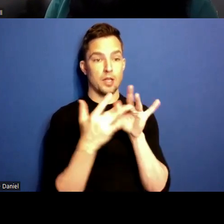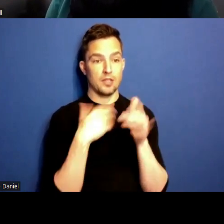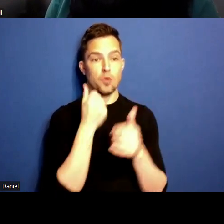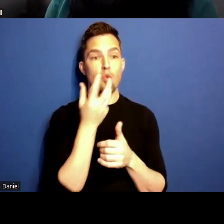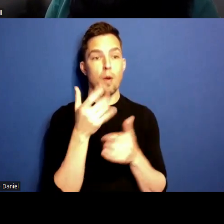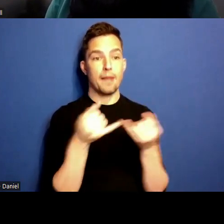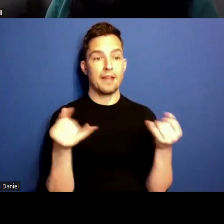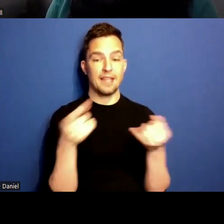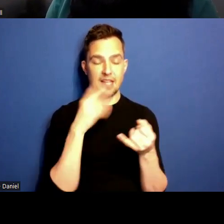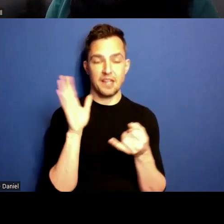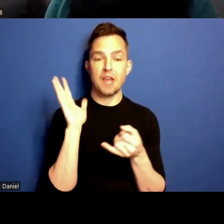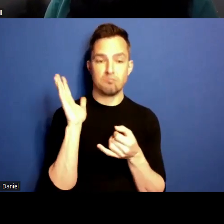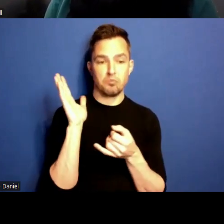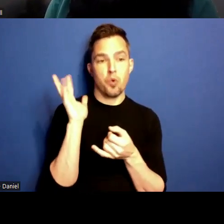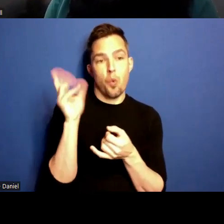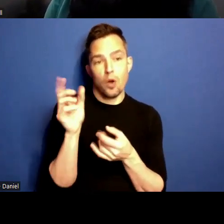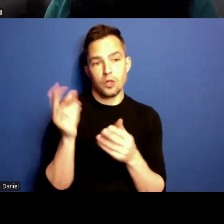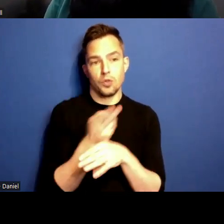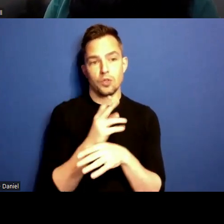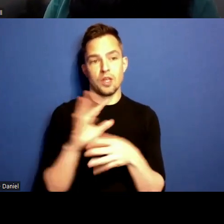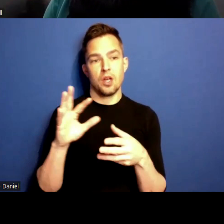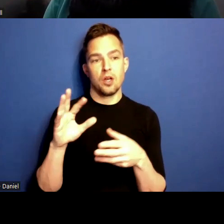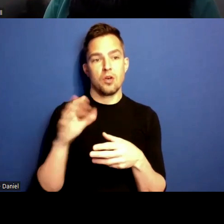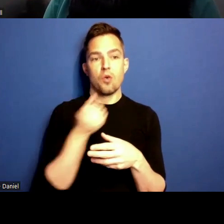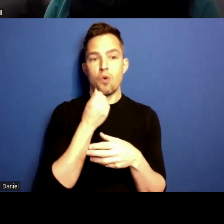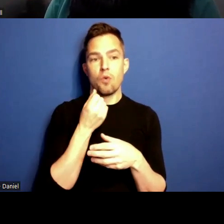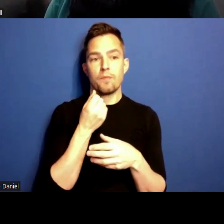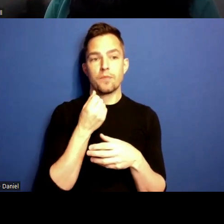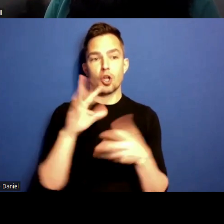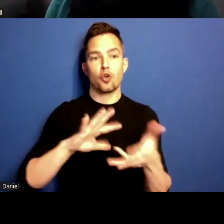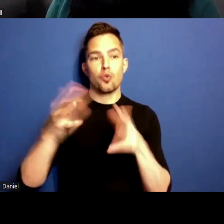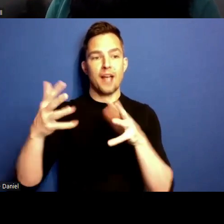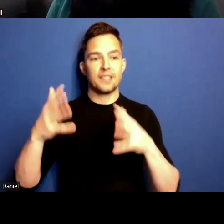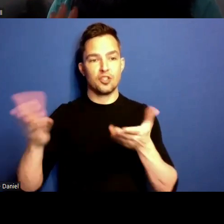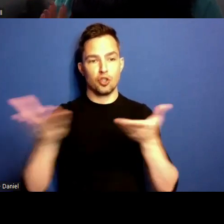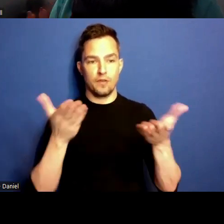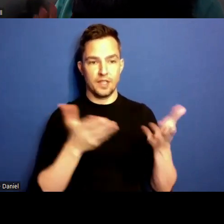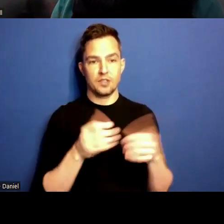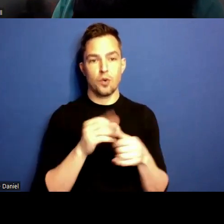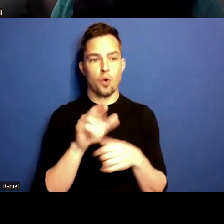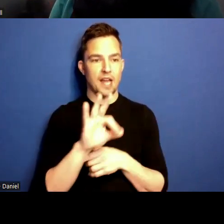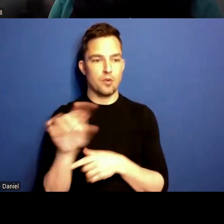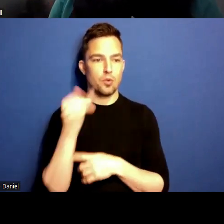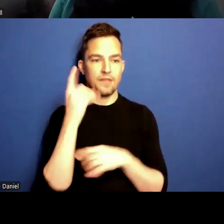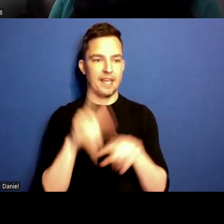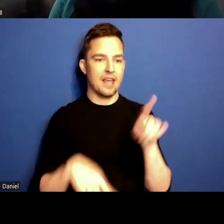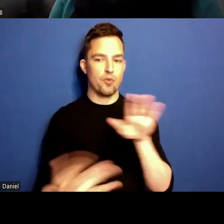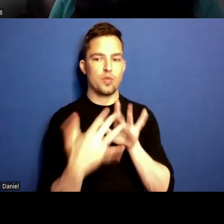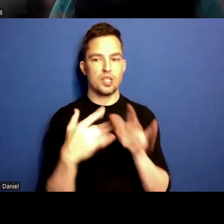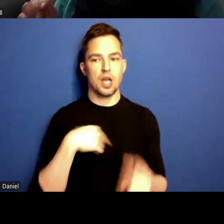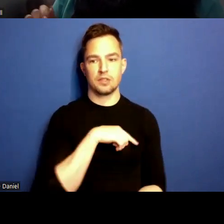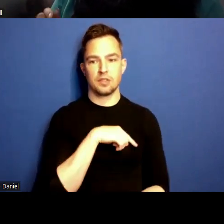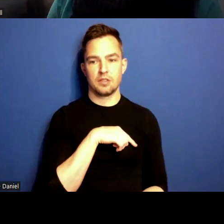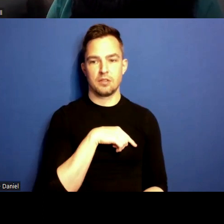use crisis services or 911 or go to an emergency department if they weren't able to reach us. That